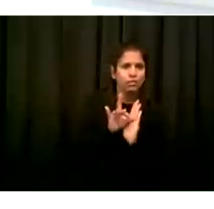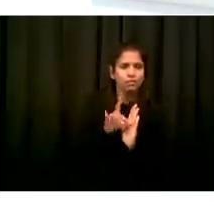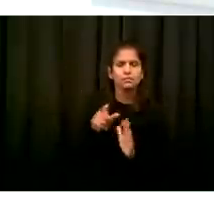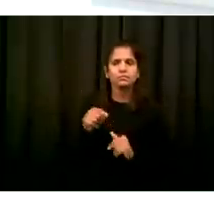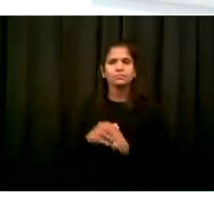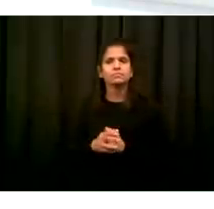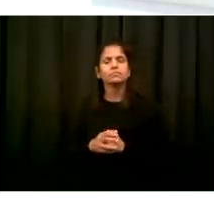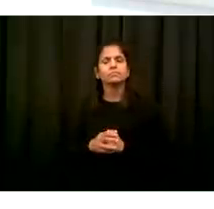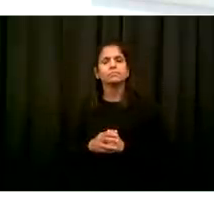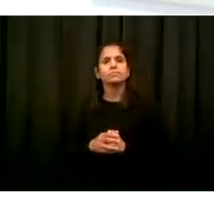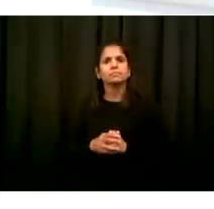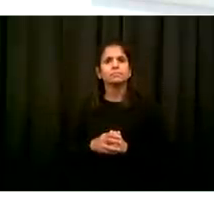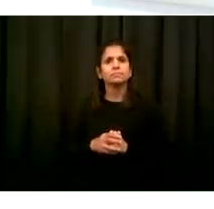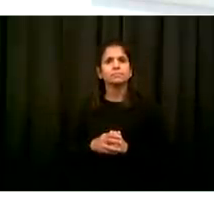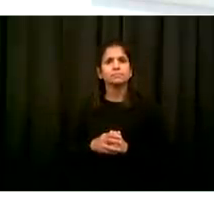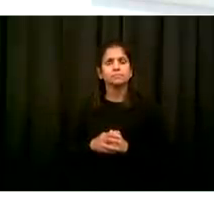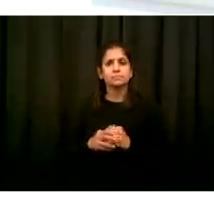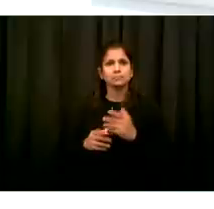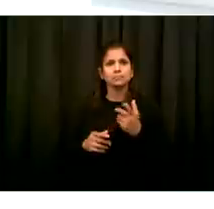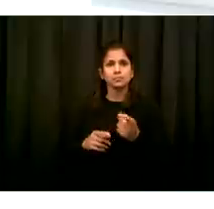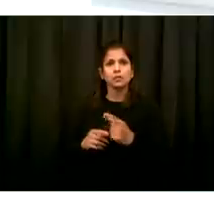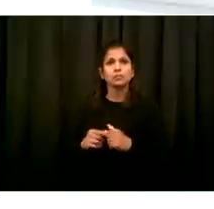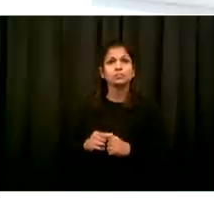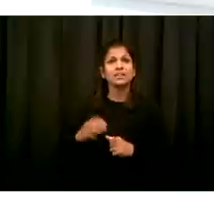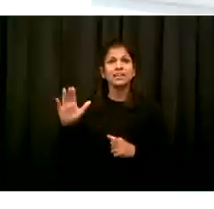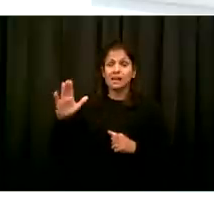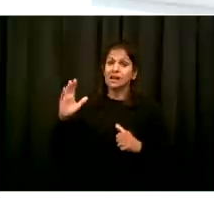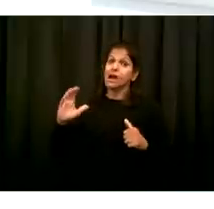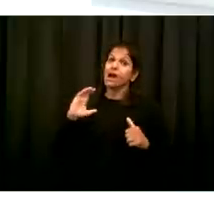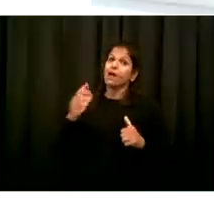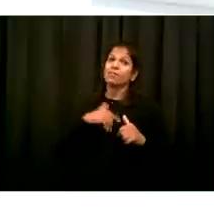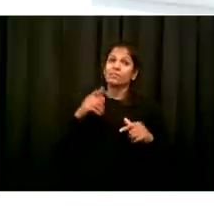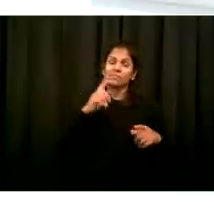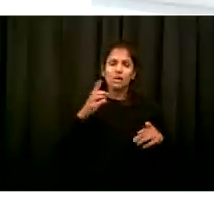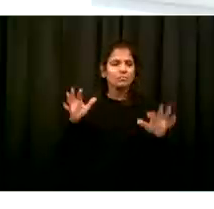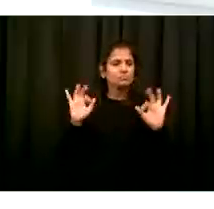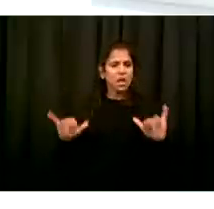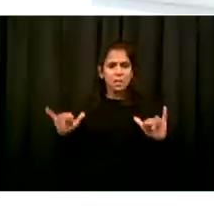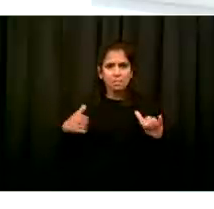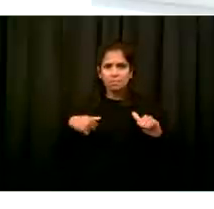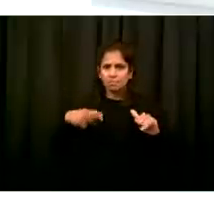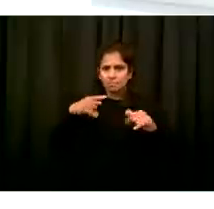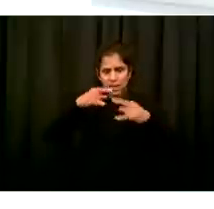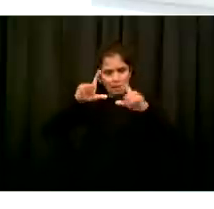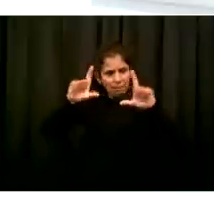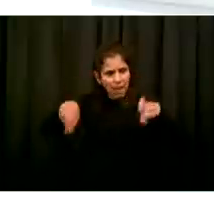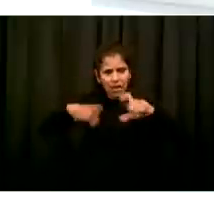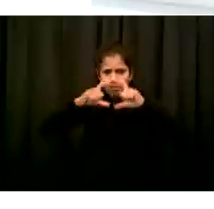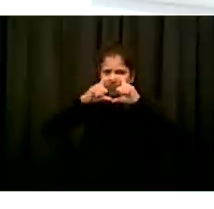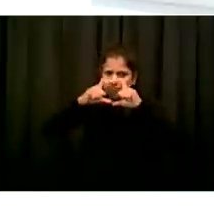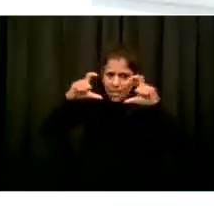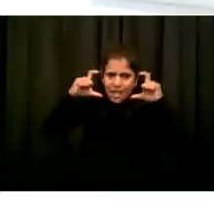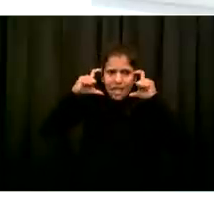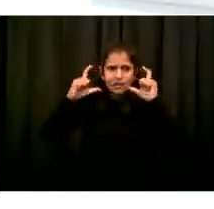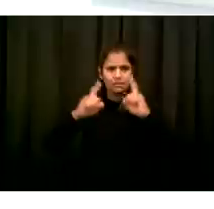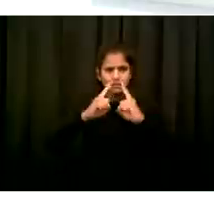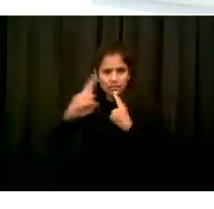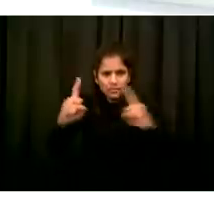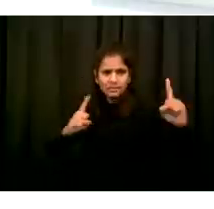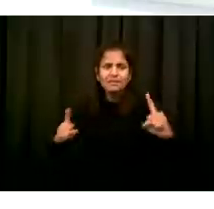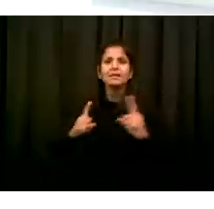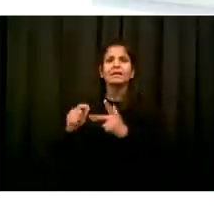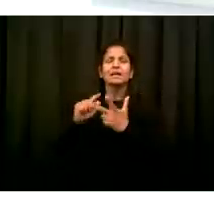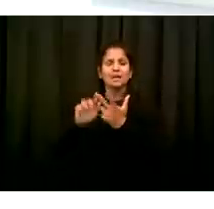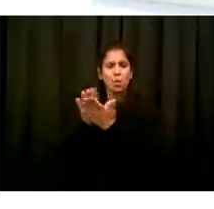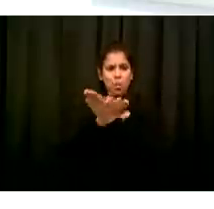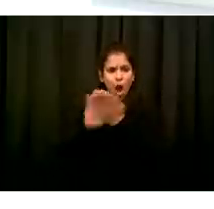our prevention strategies, you know, the so-called core four, are practiced and adhered to, in particular